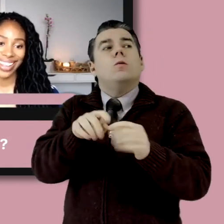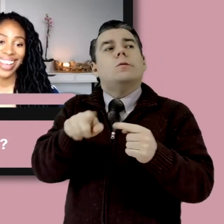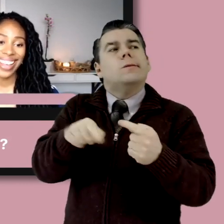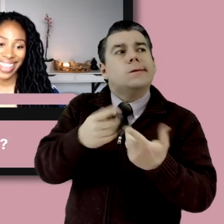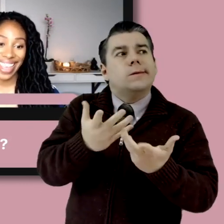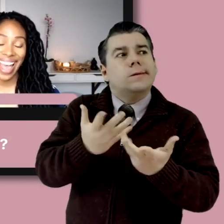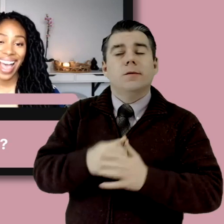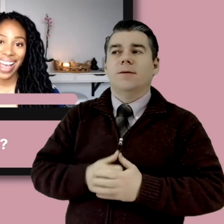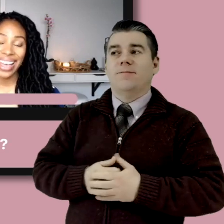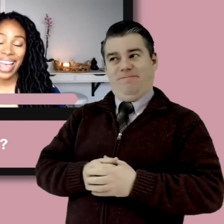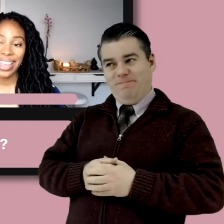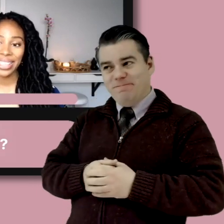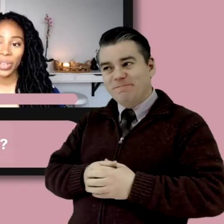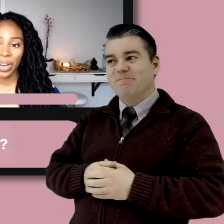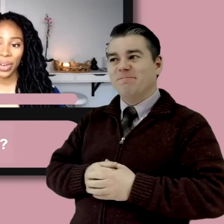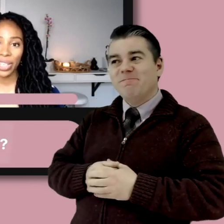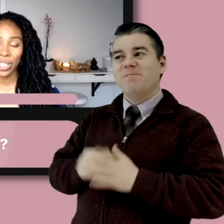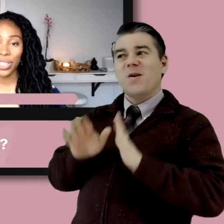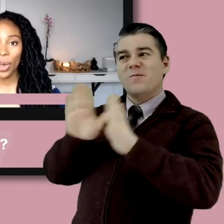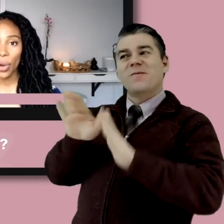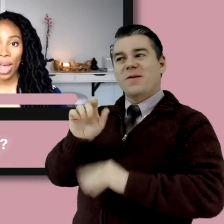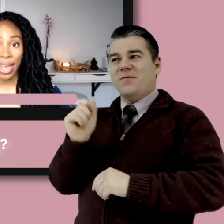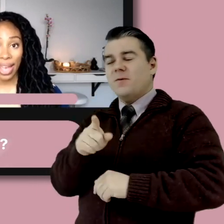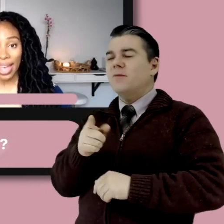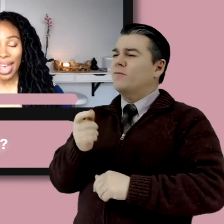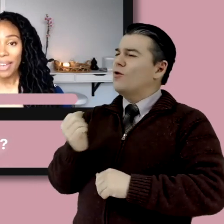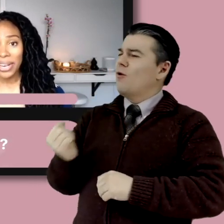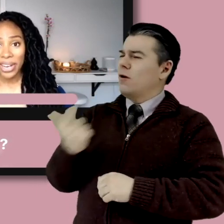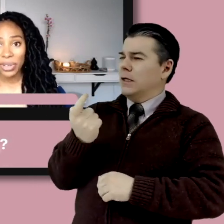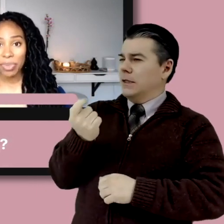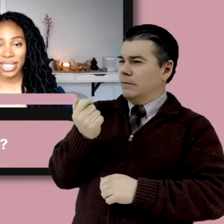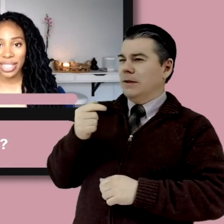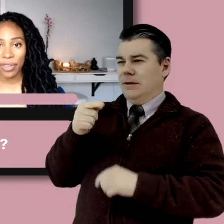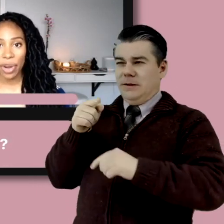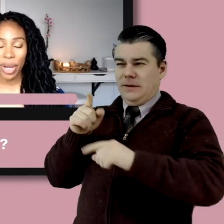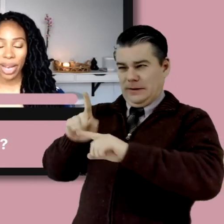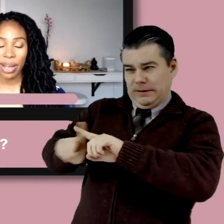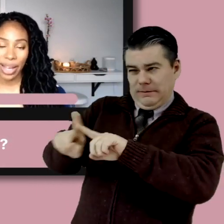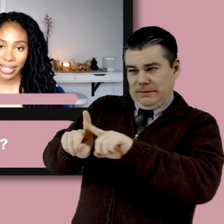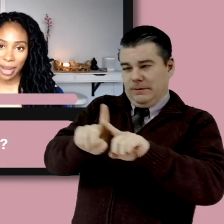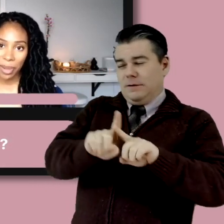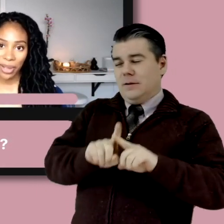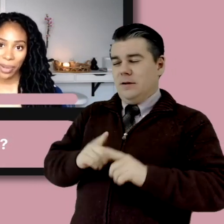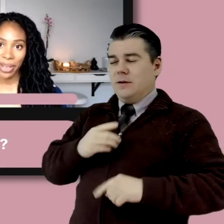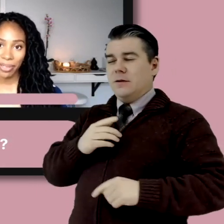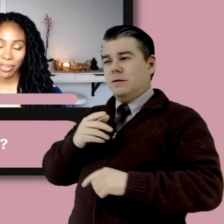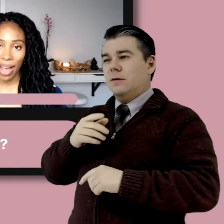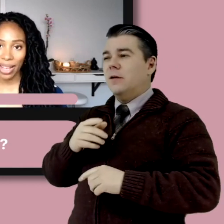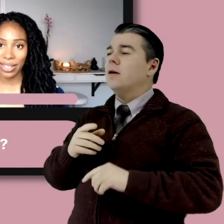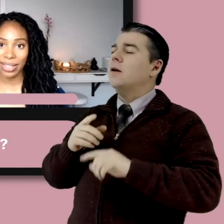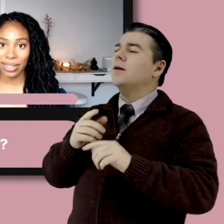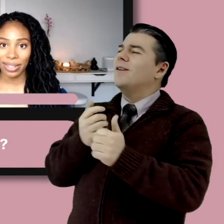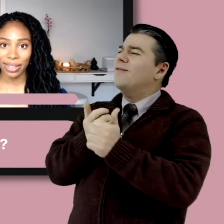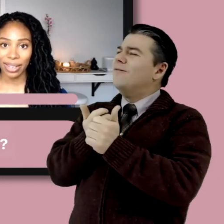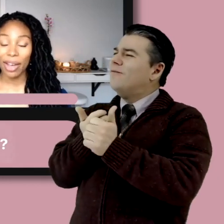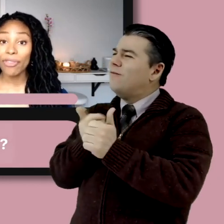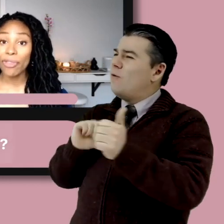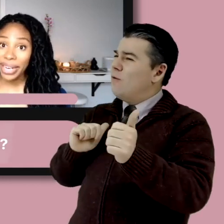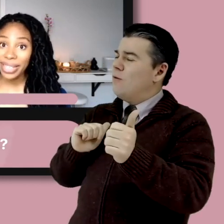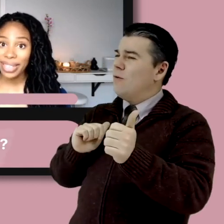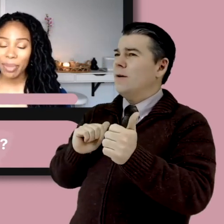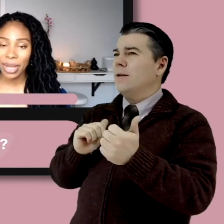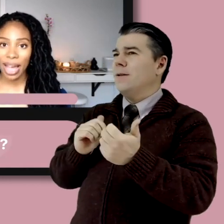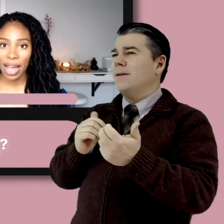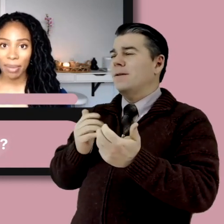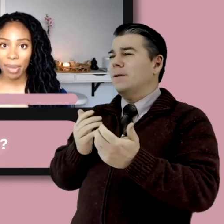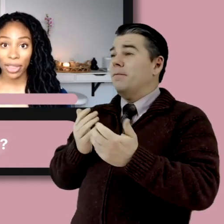should? Yeah, that's a great question. So every kiddo is a bit different, but I typically would advise